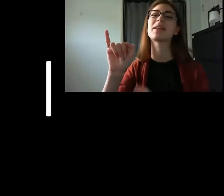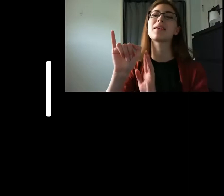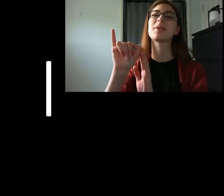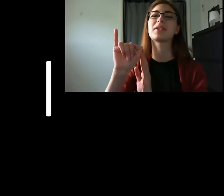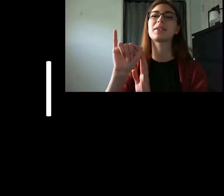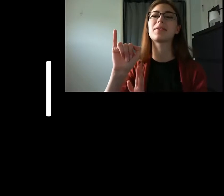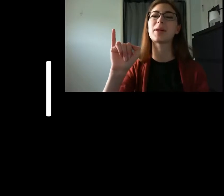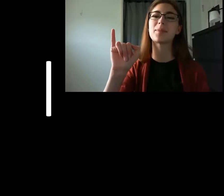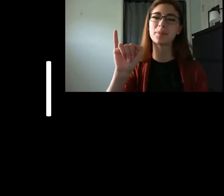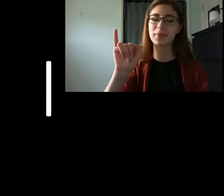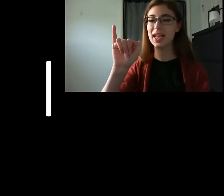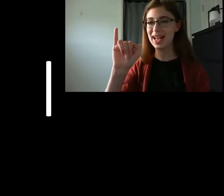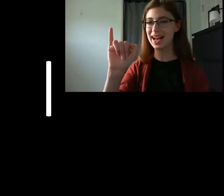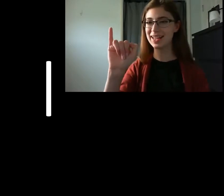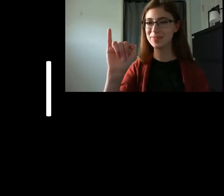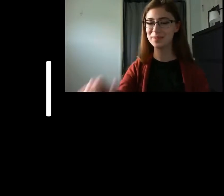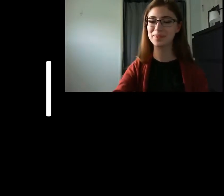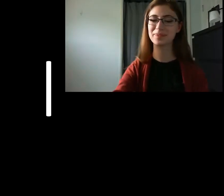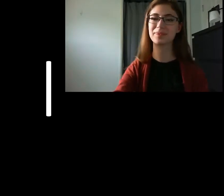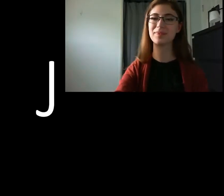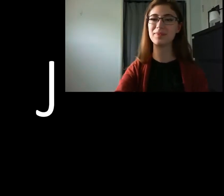tuck my thumb under a little bit. I.